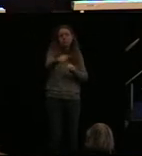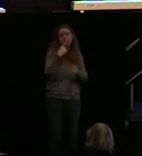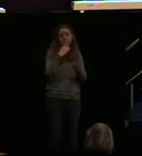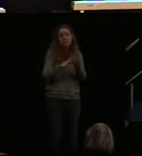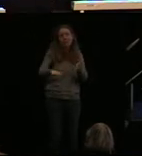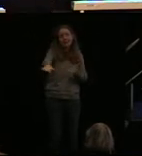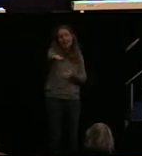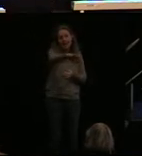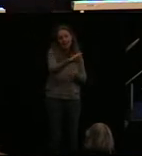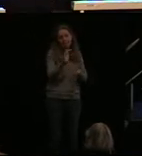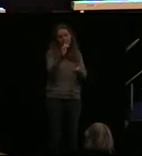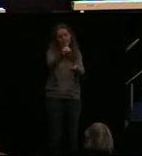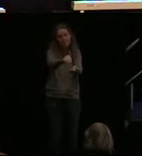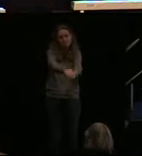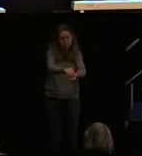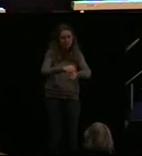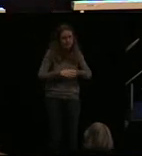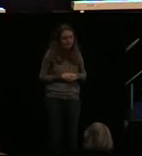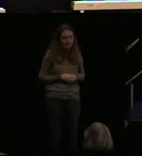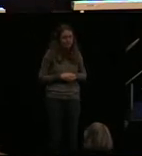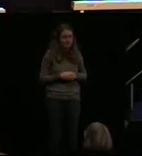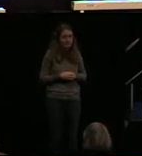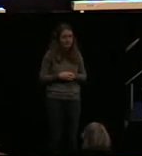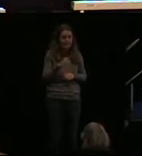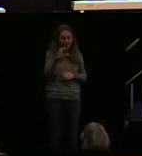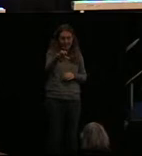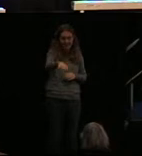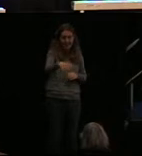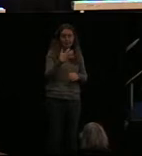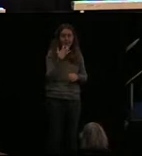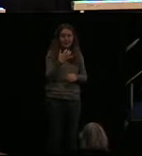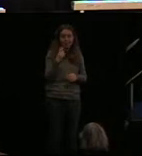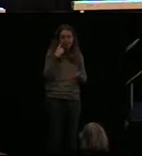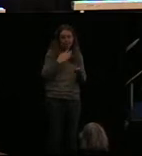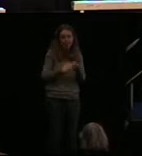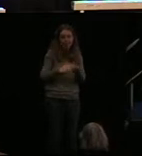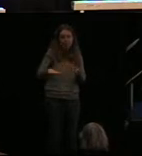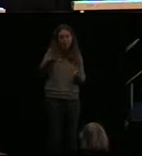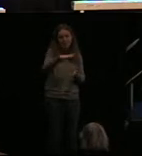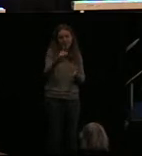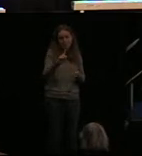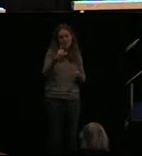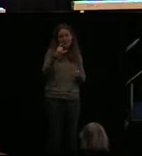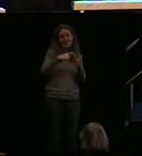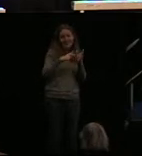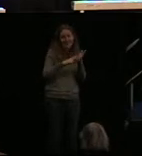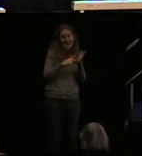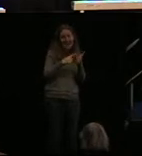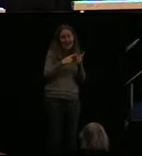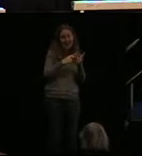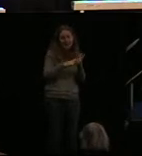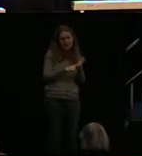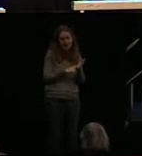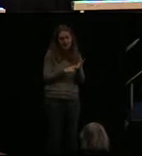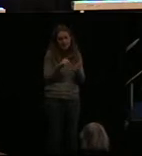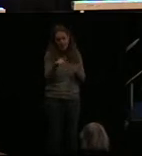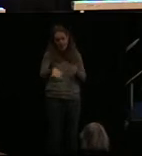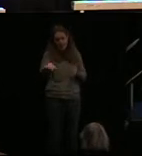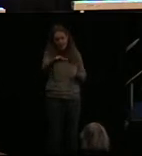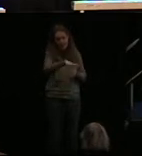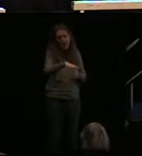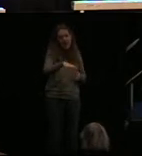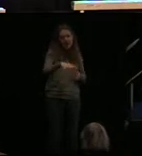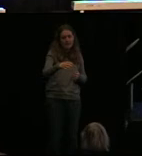land. For the nation of Israel, their promised land, the land of Canaan, a land that was reported as being